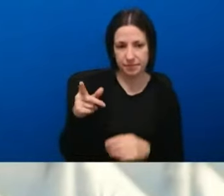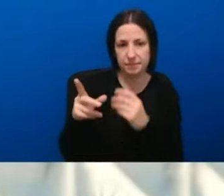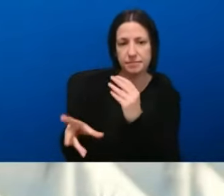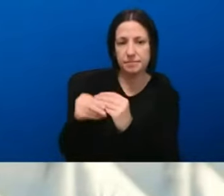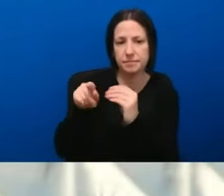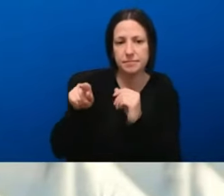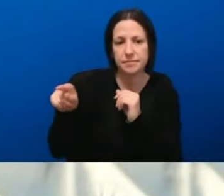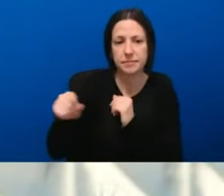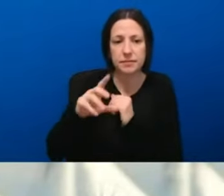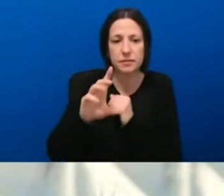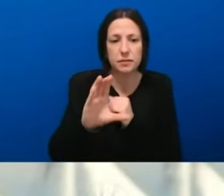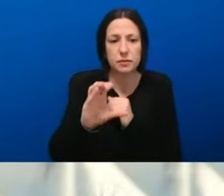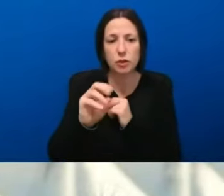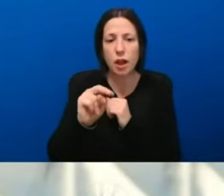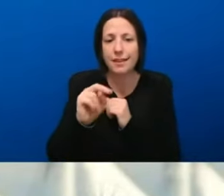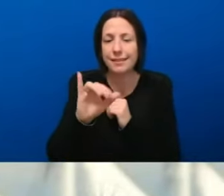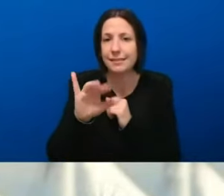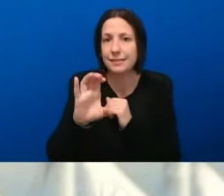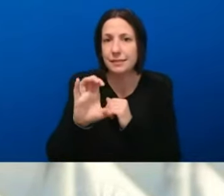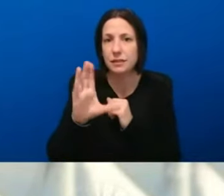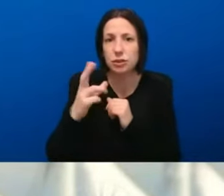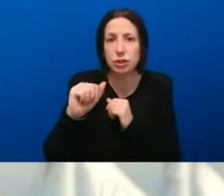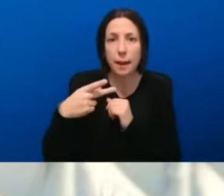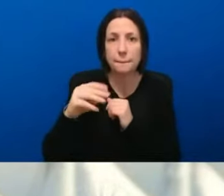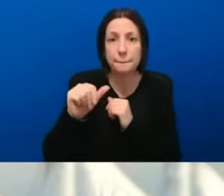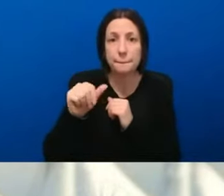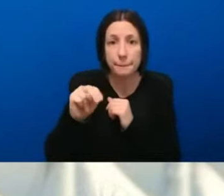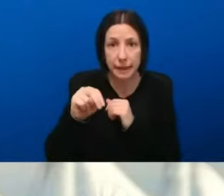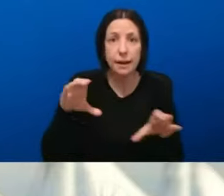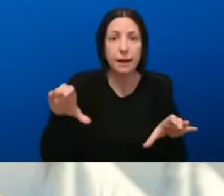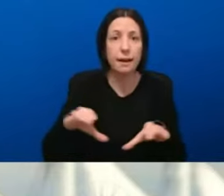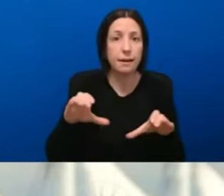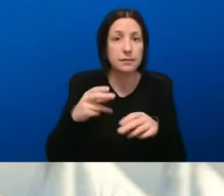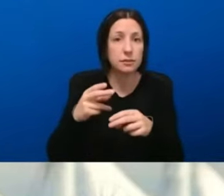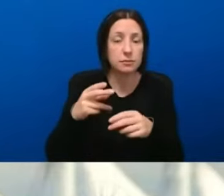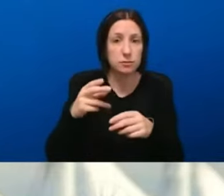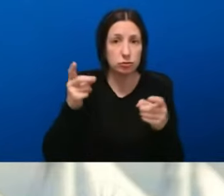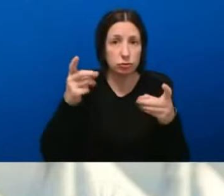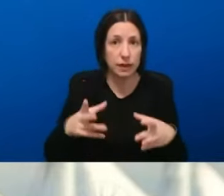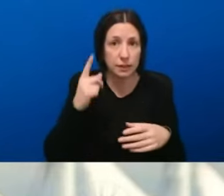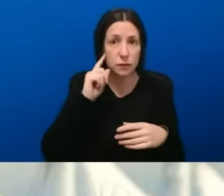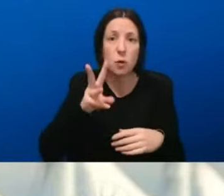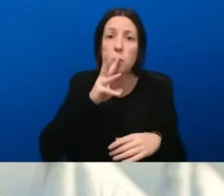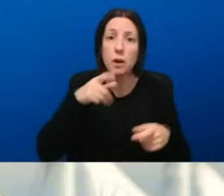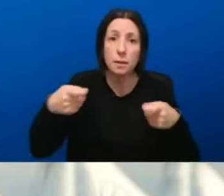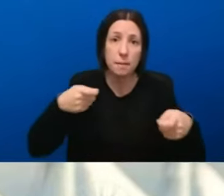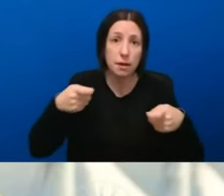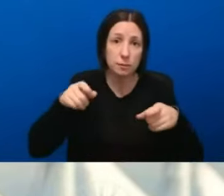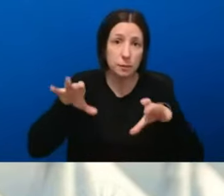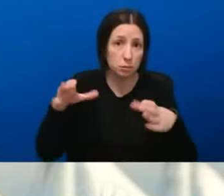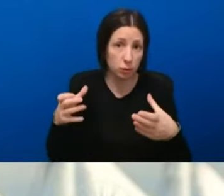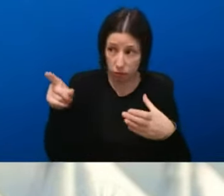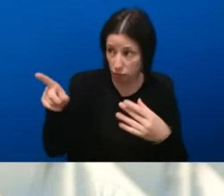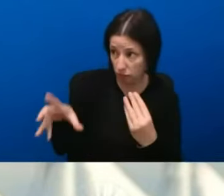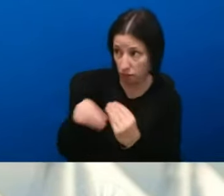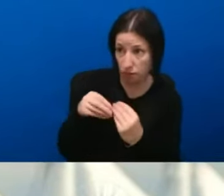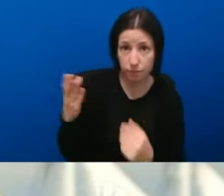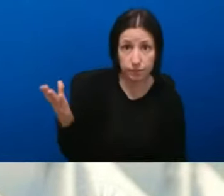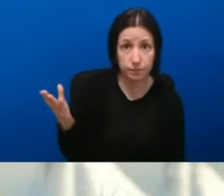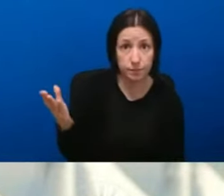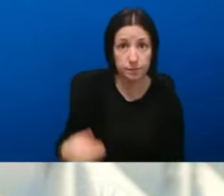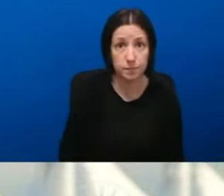also have Connie Chapman, who's the acting director of the Water Management Branch. Perhaps you wish to add any